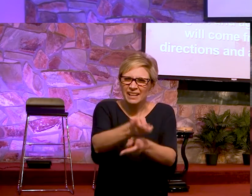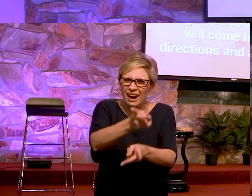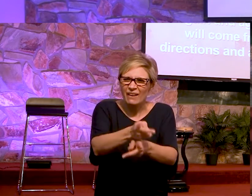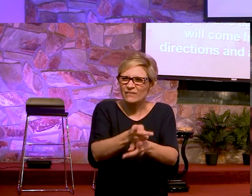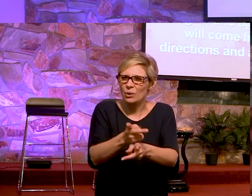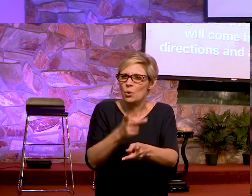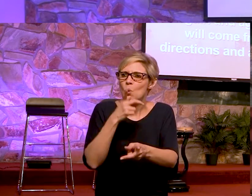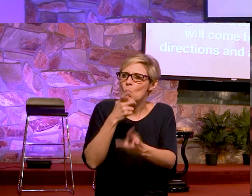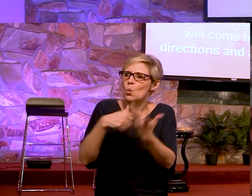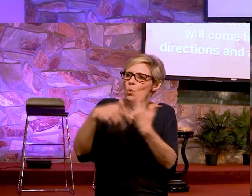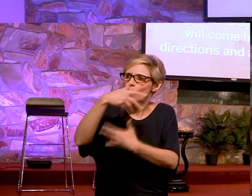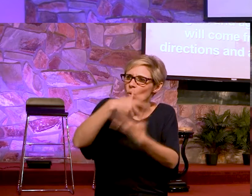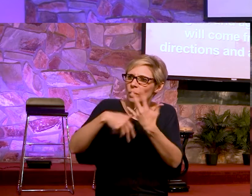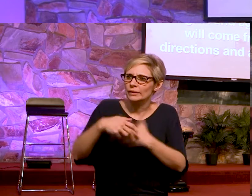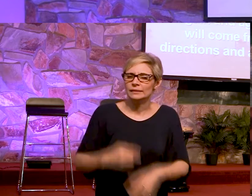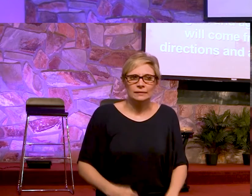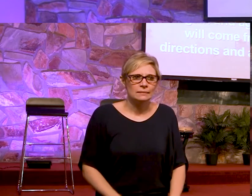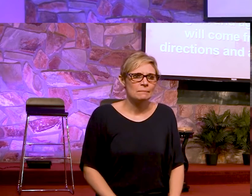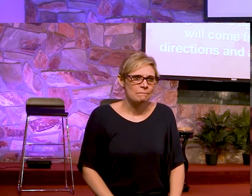hang around.